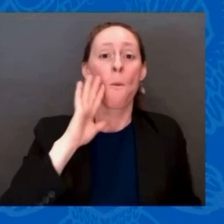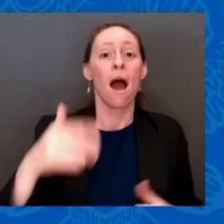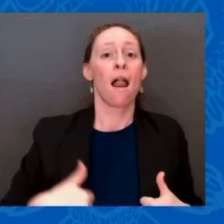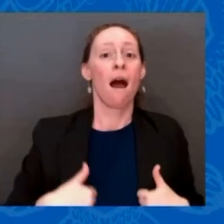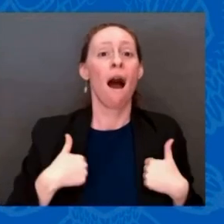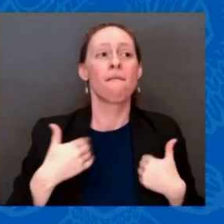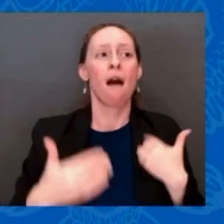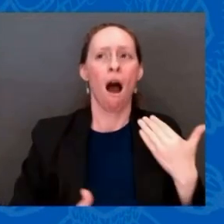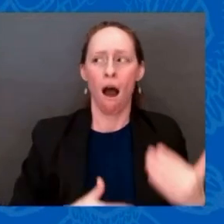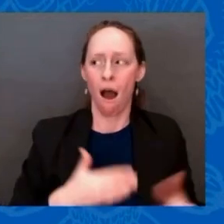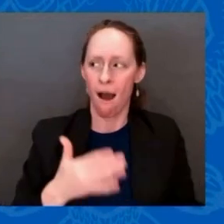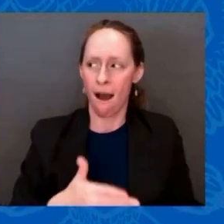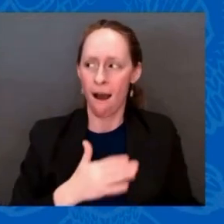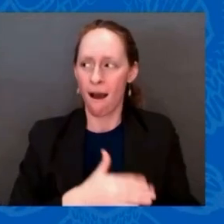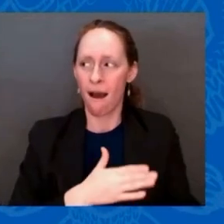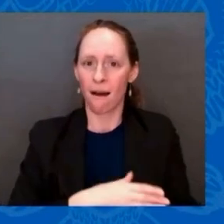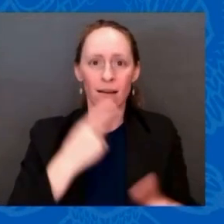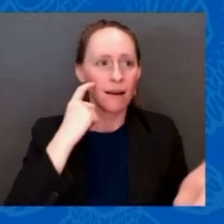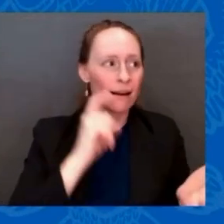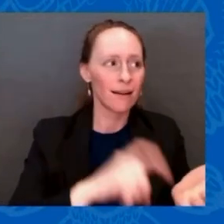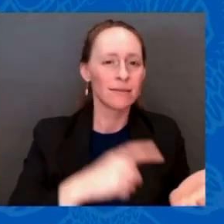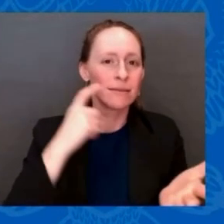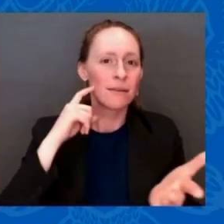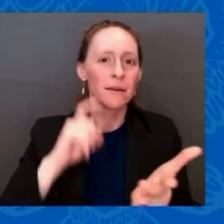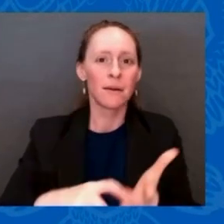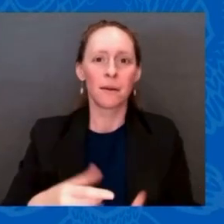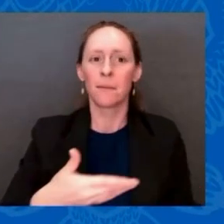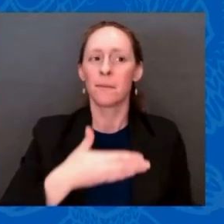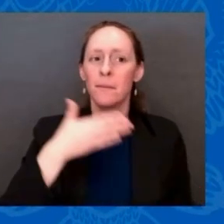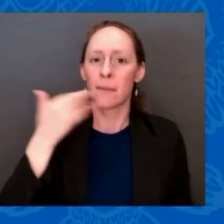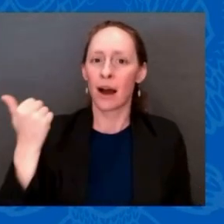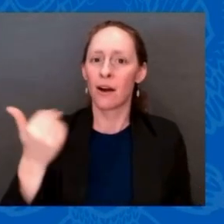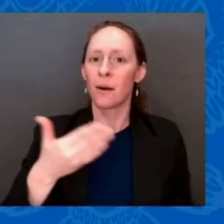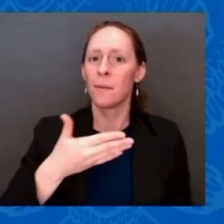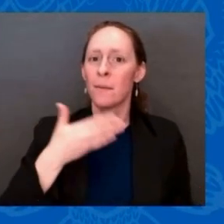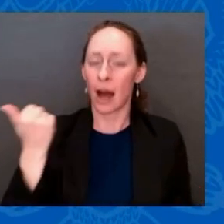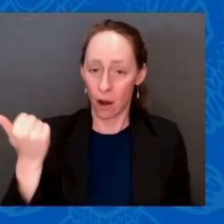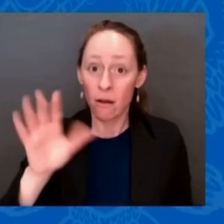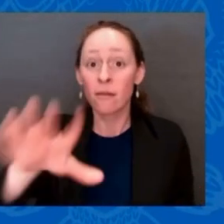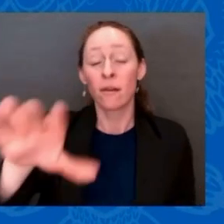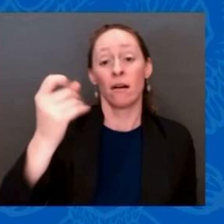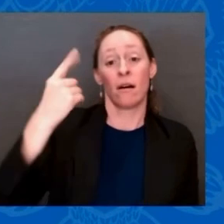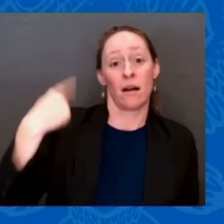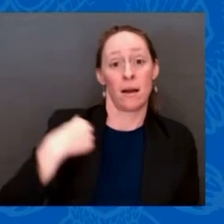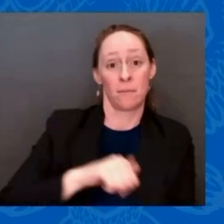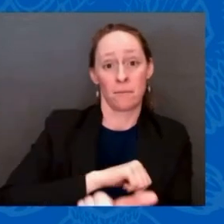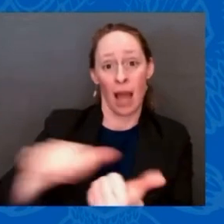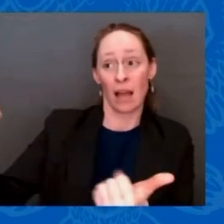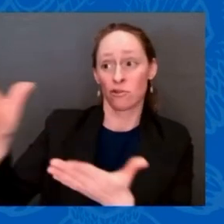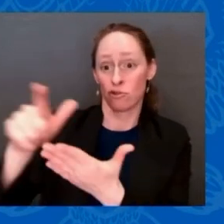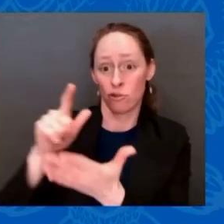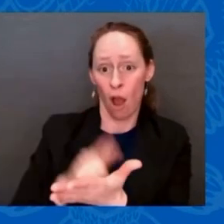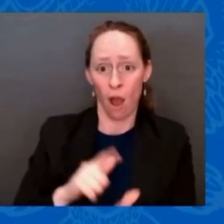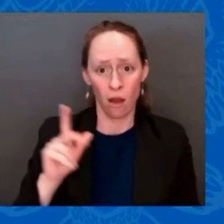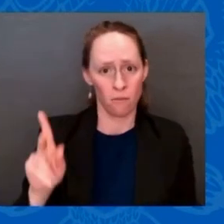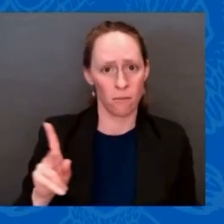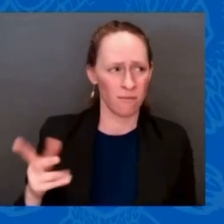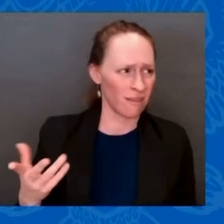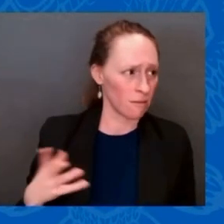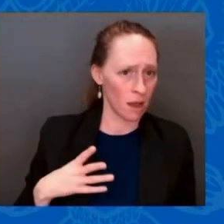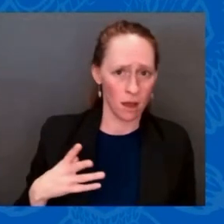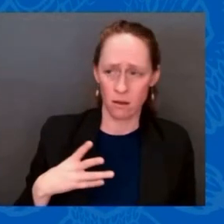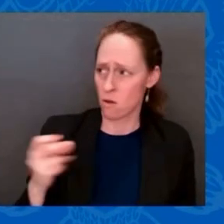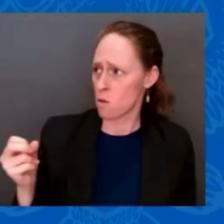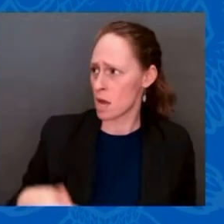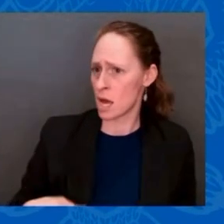we passed, people go, that's great, but it takes time to get it out in the field. It takes time for them to see it. And I'm not here to